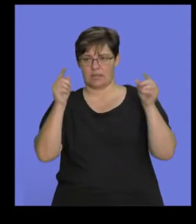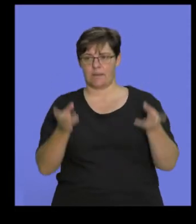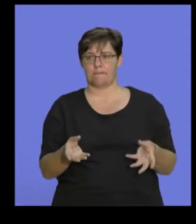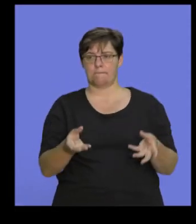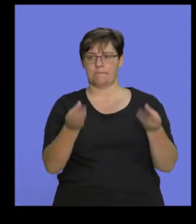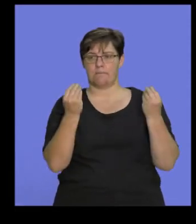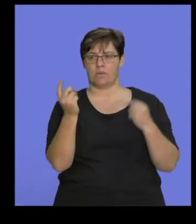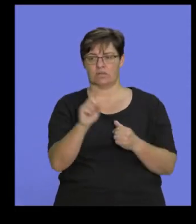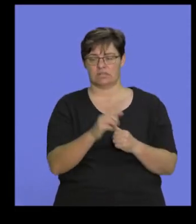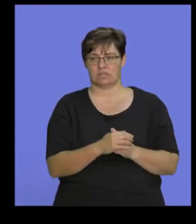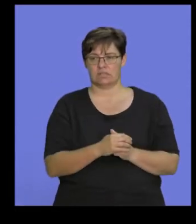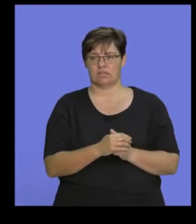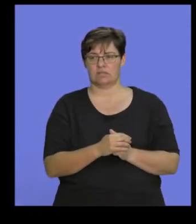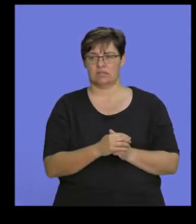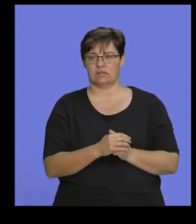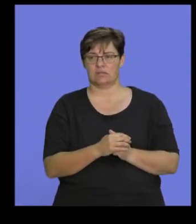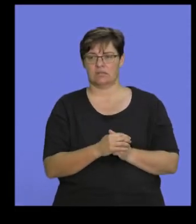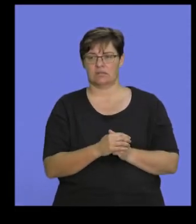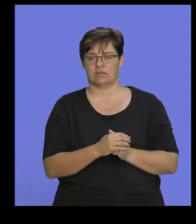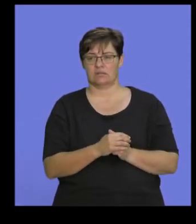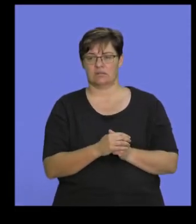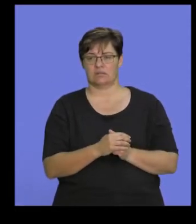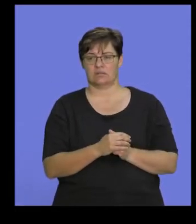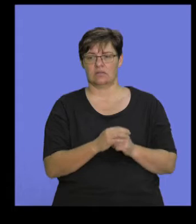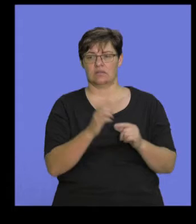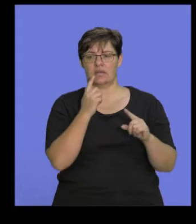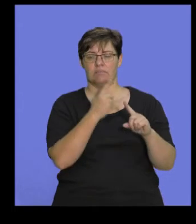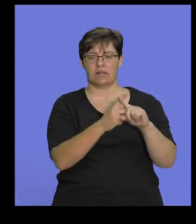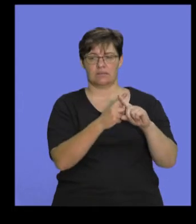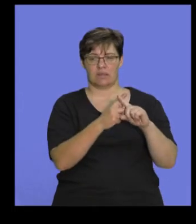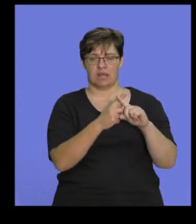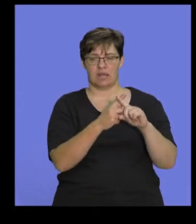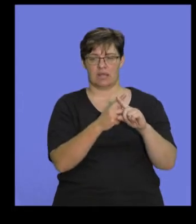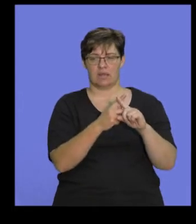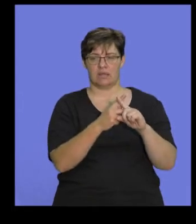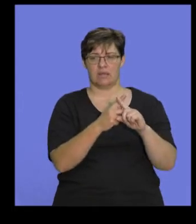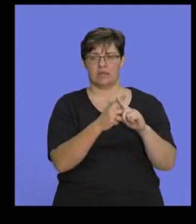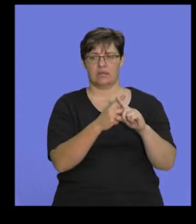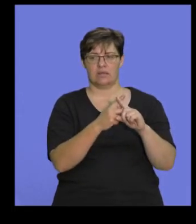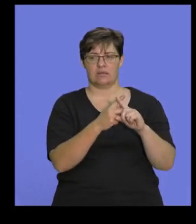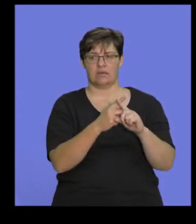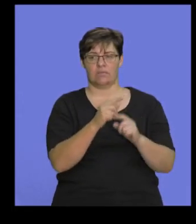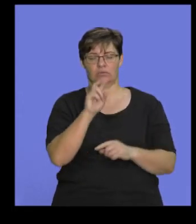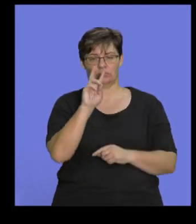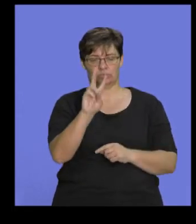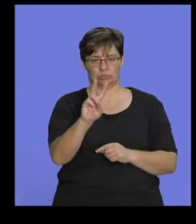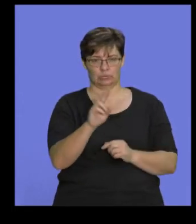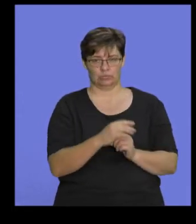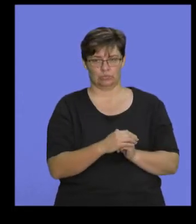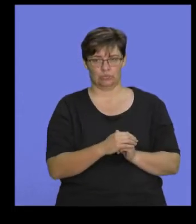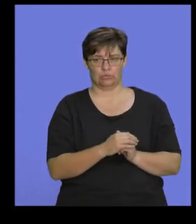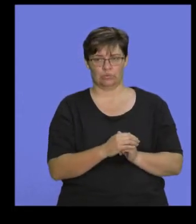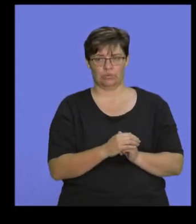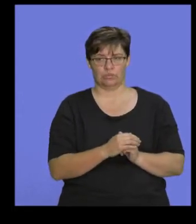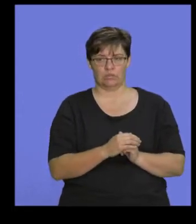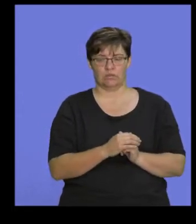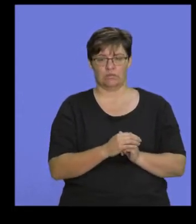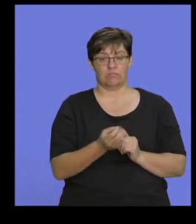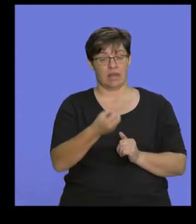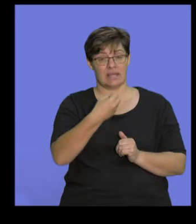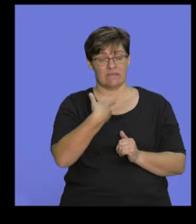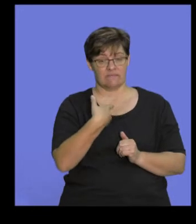what I'm going to get. And then you will then multiply this by the 2 there. And